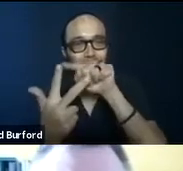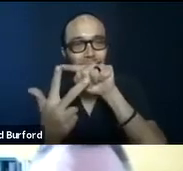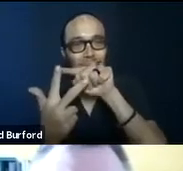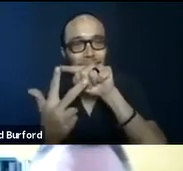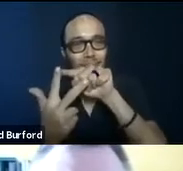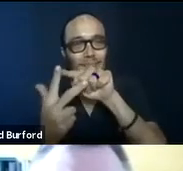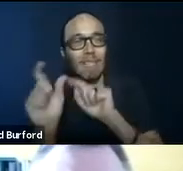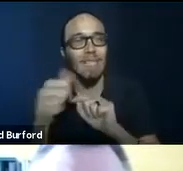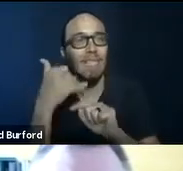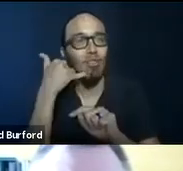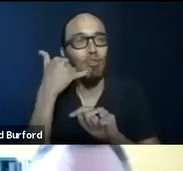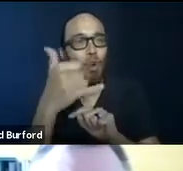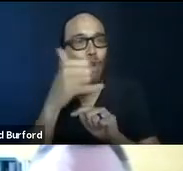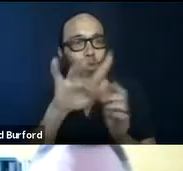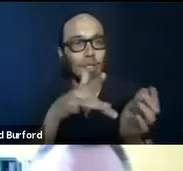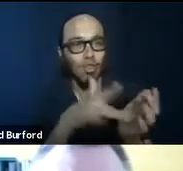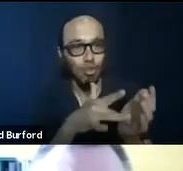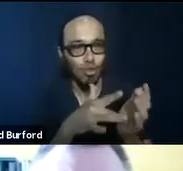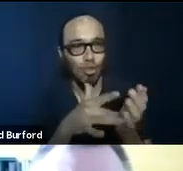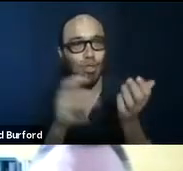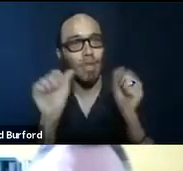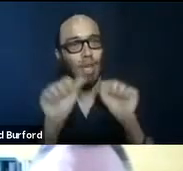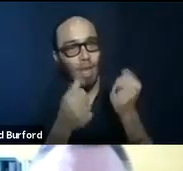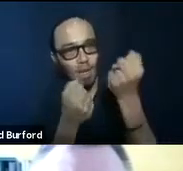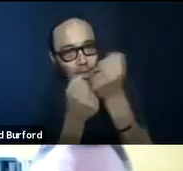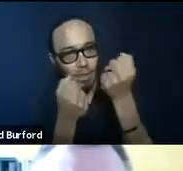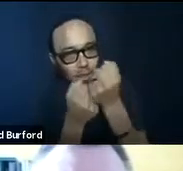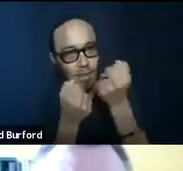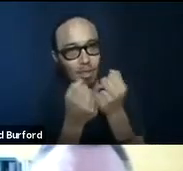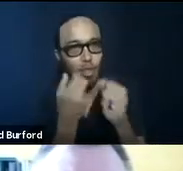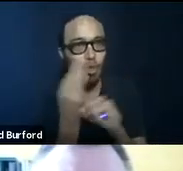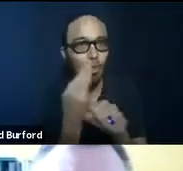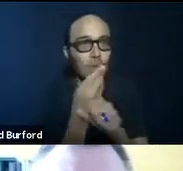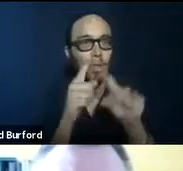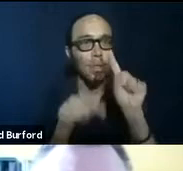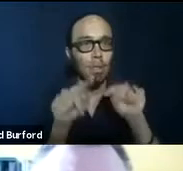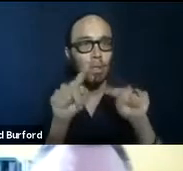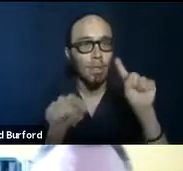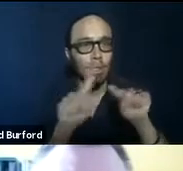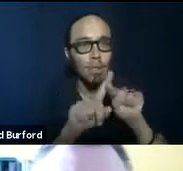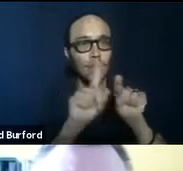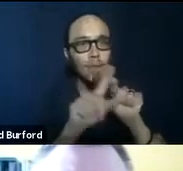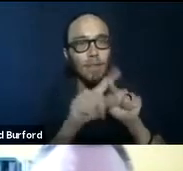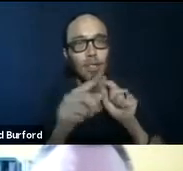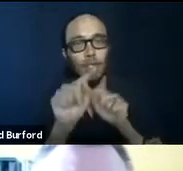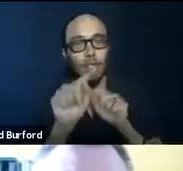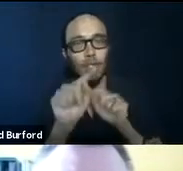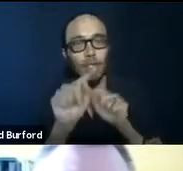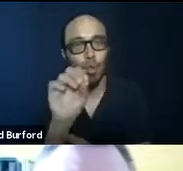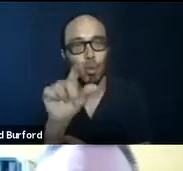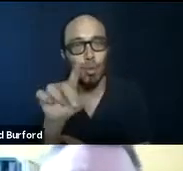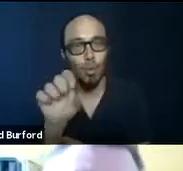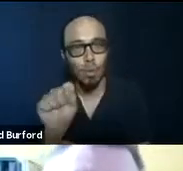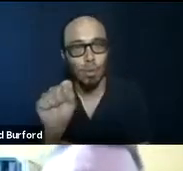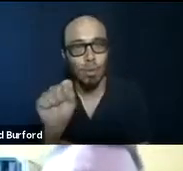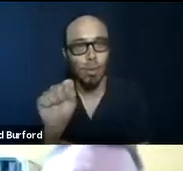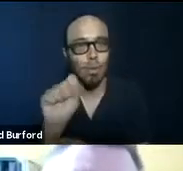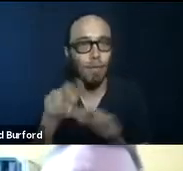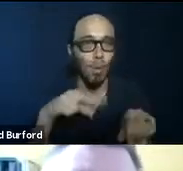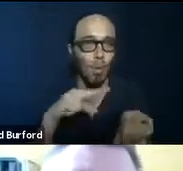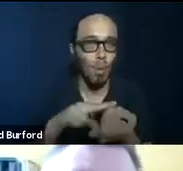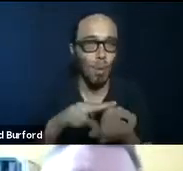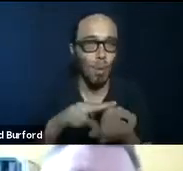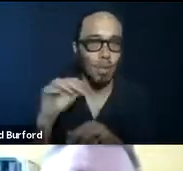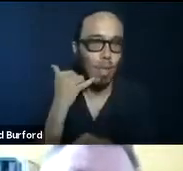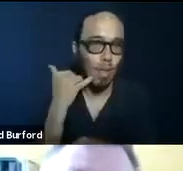need the call center that can assist using various tools okay? Of course, the telephone, but